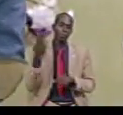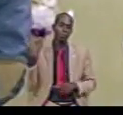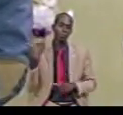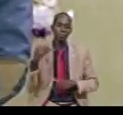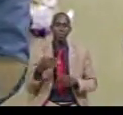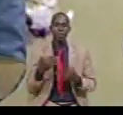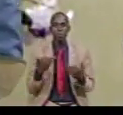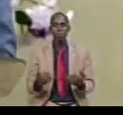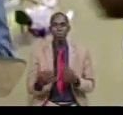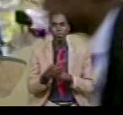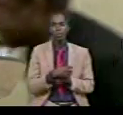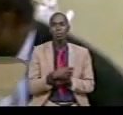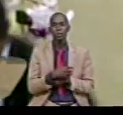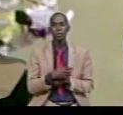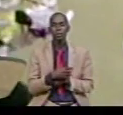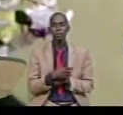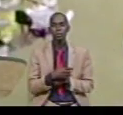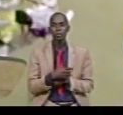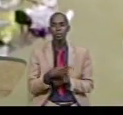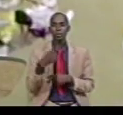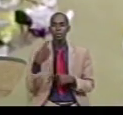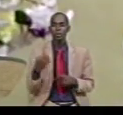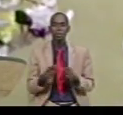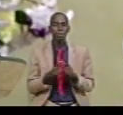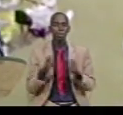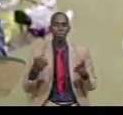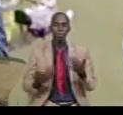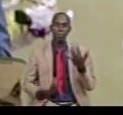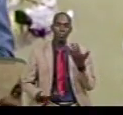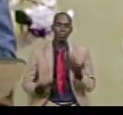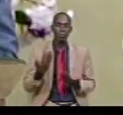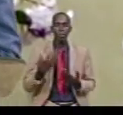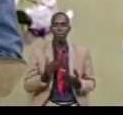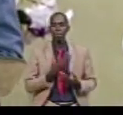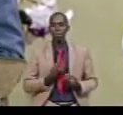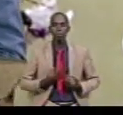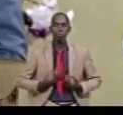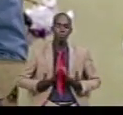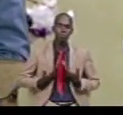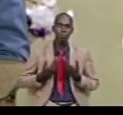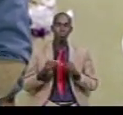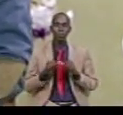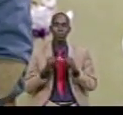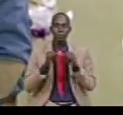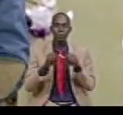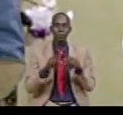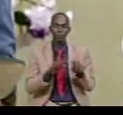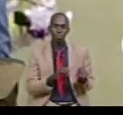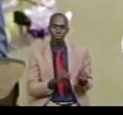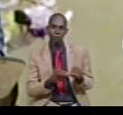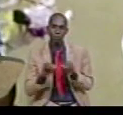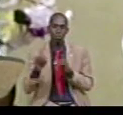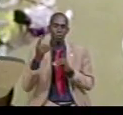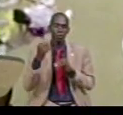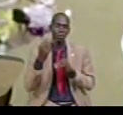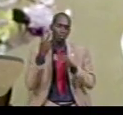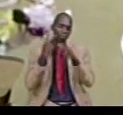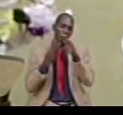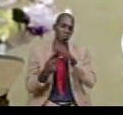Today, this consuming fire and passion continues to drive the operation of the